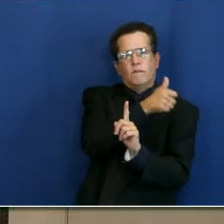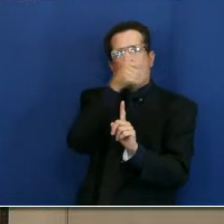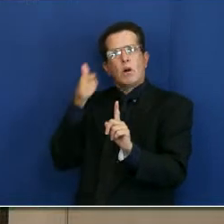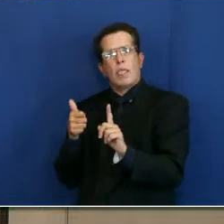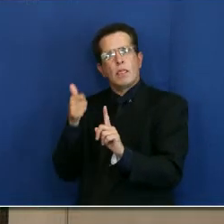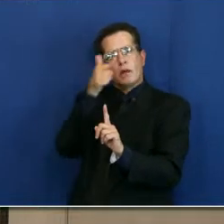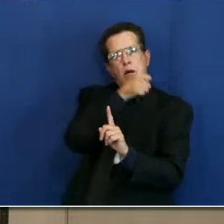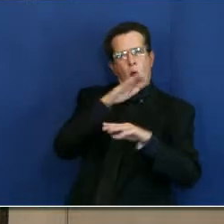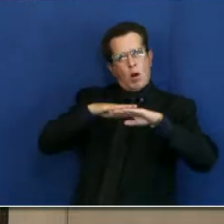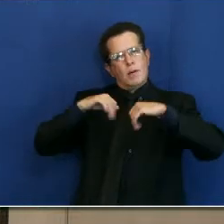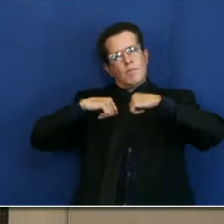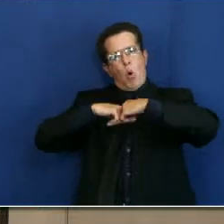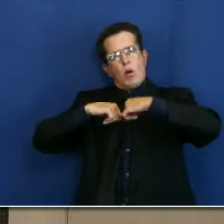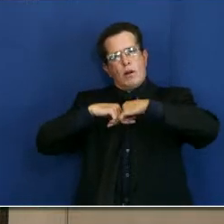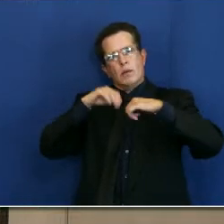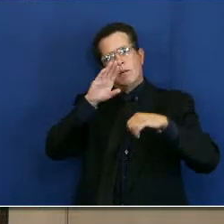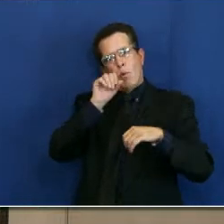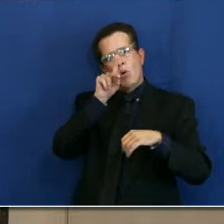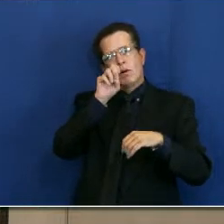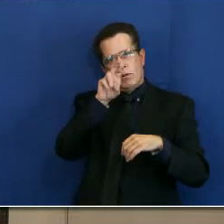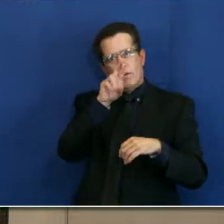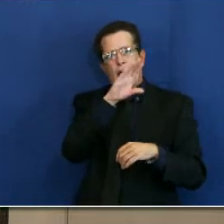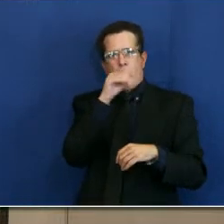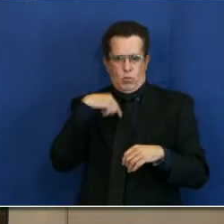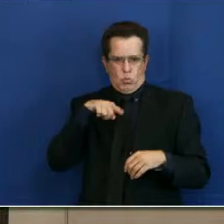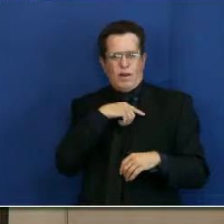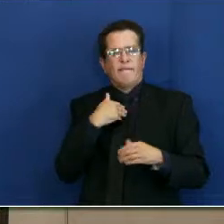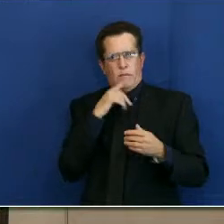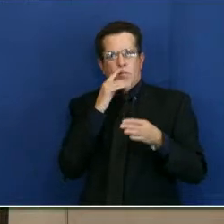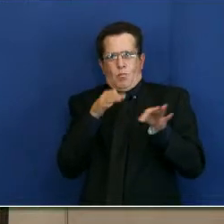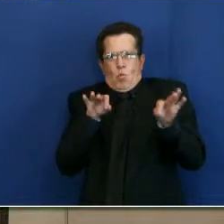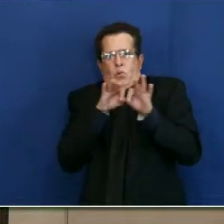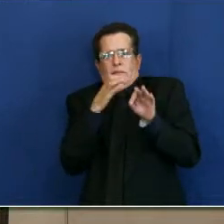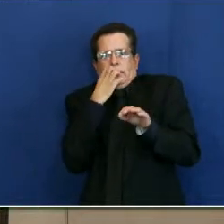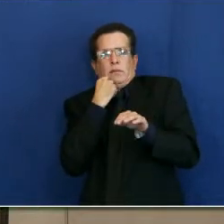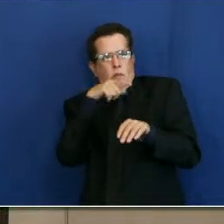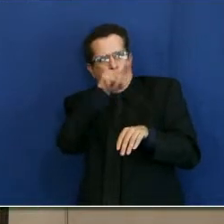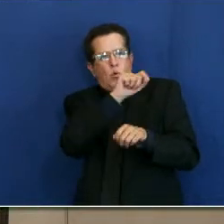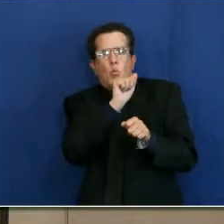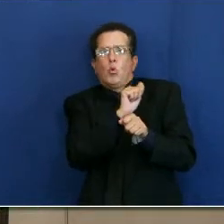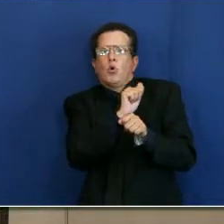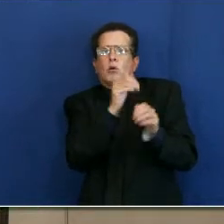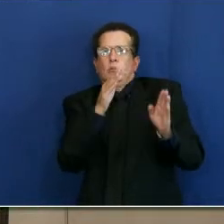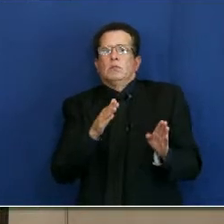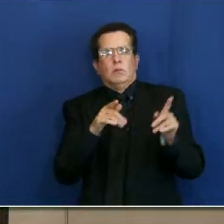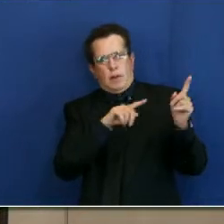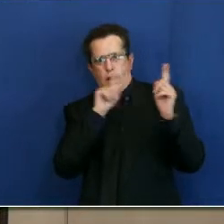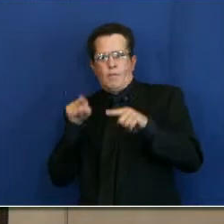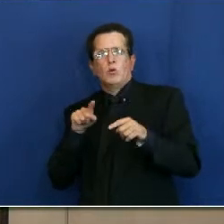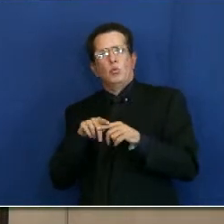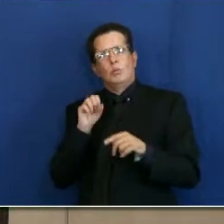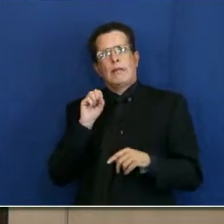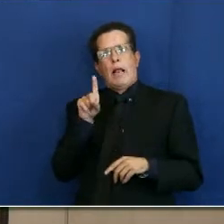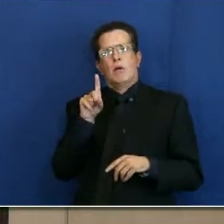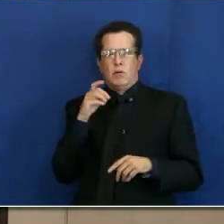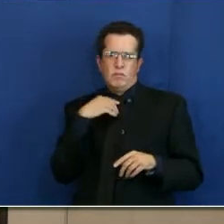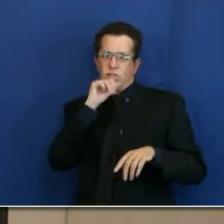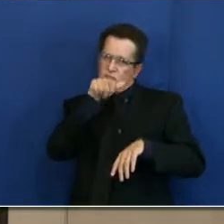also know the third factor is we have essential workers that are coming into San Diego. Chairman Cox.